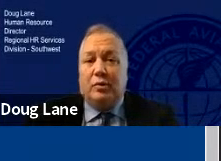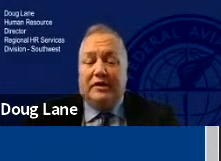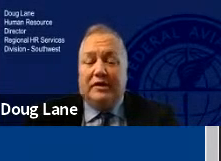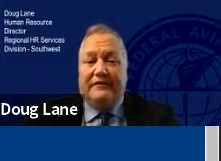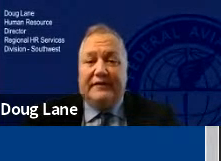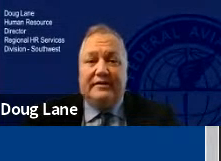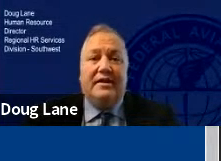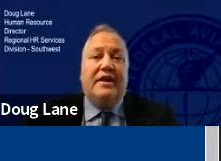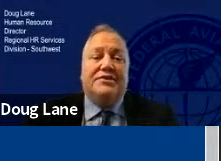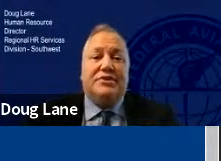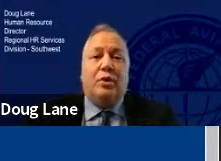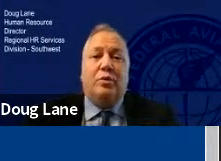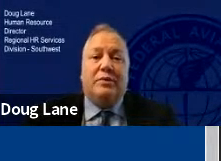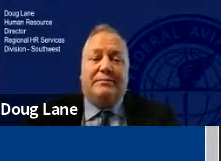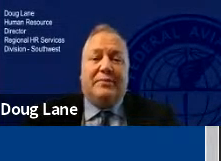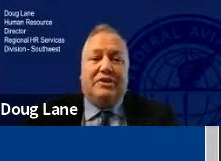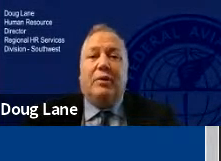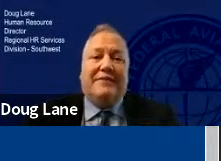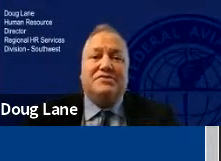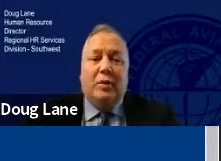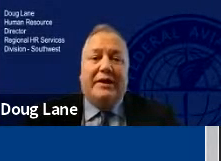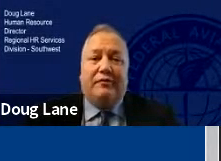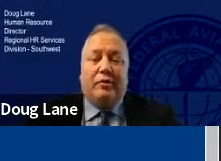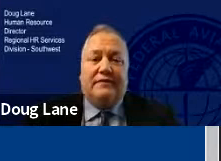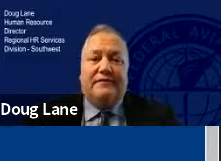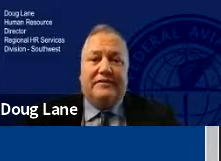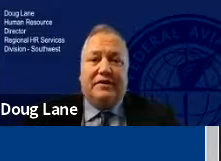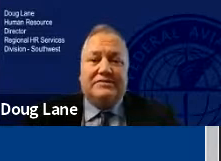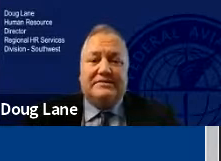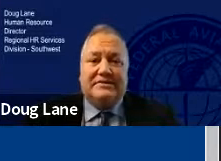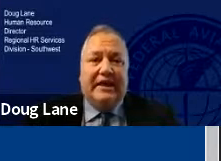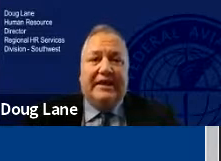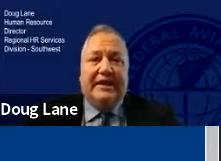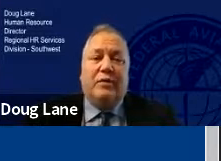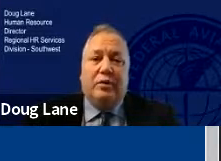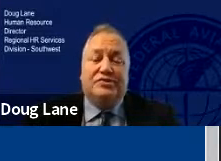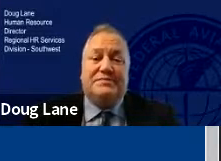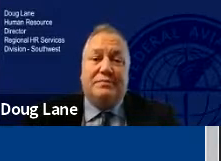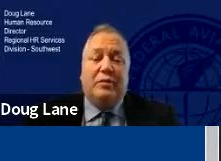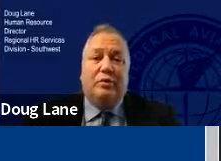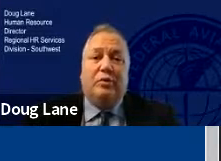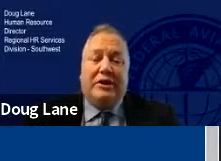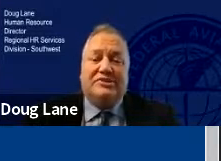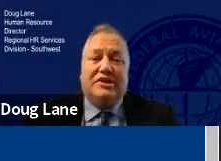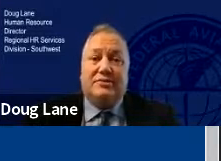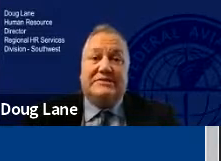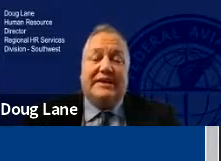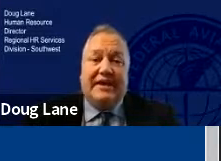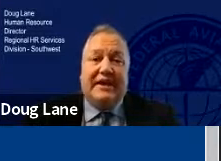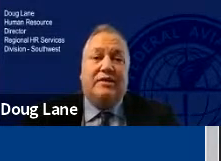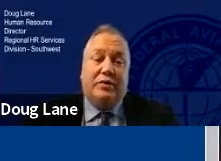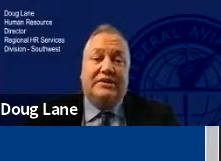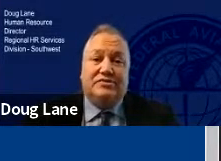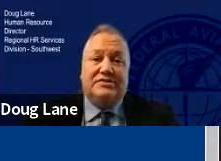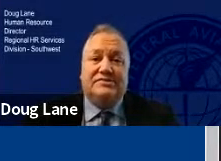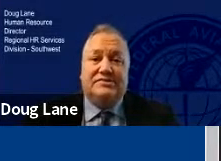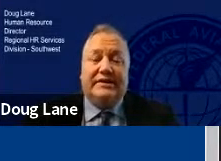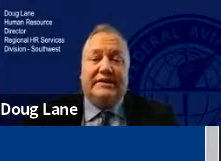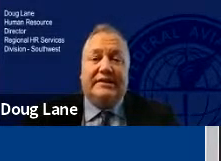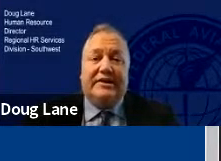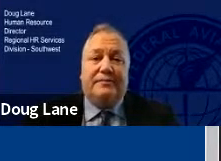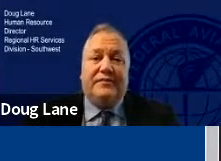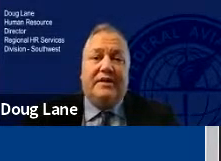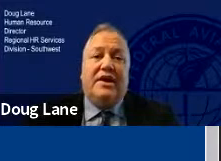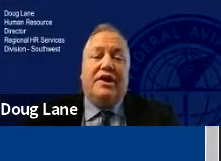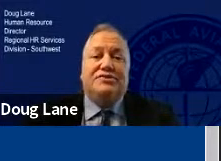eligible and qualified. So, but you don't have to wait for it if there's a delay in that. We'll just, we will reach out to you and say, hey, we need your Schedule